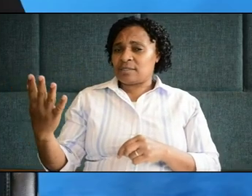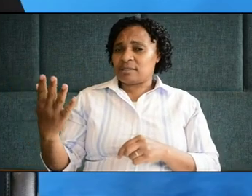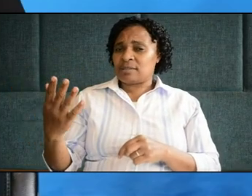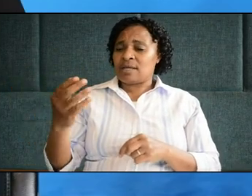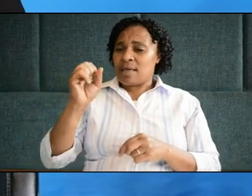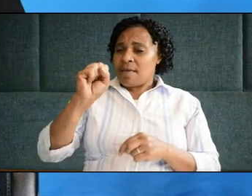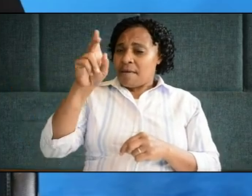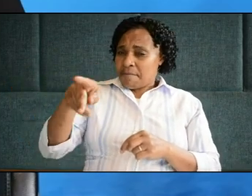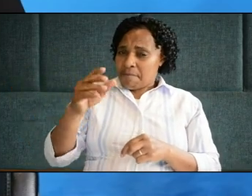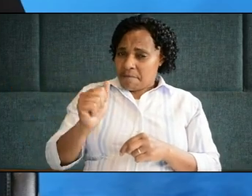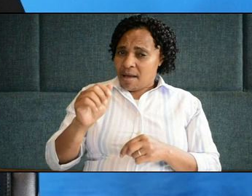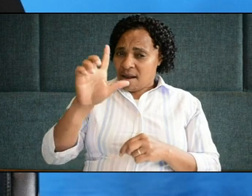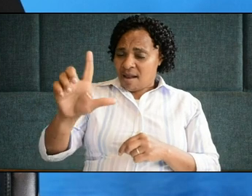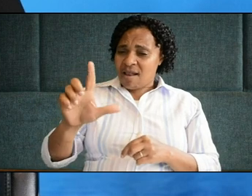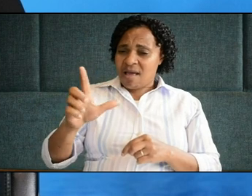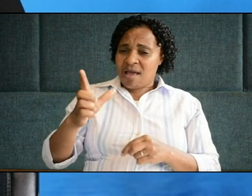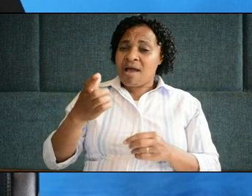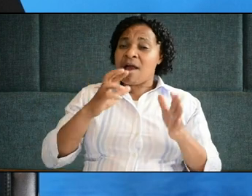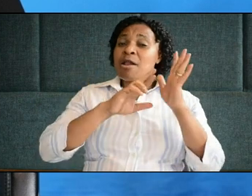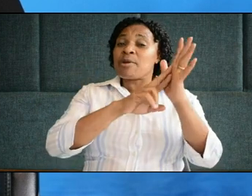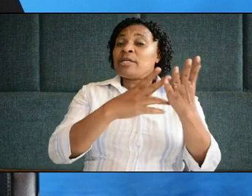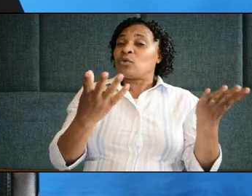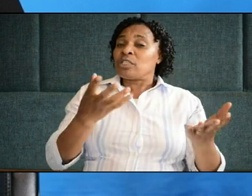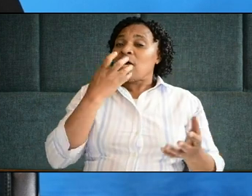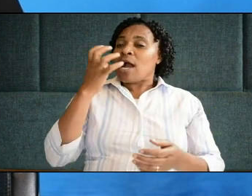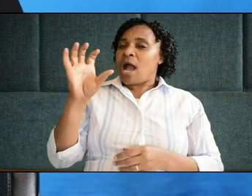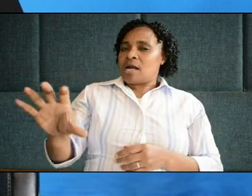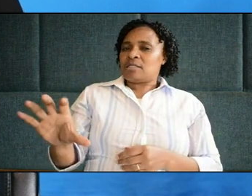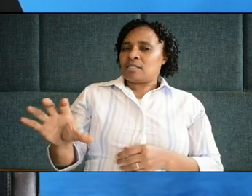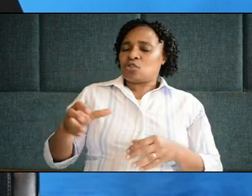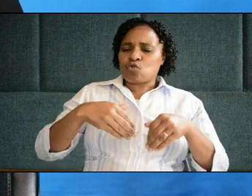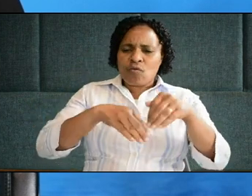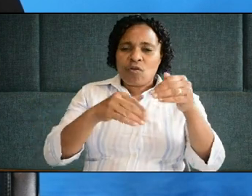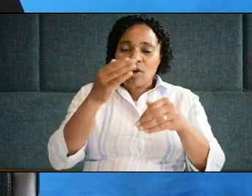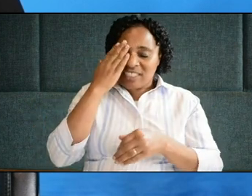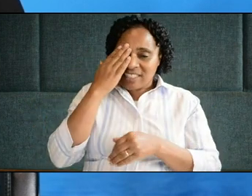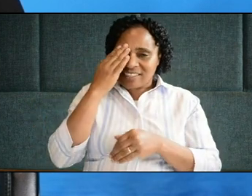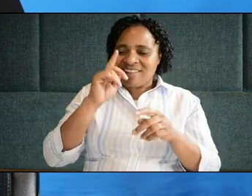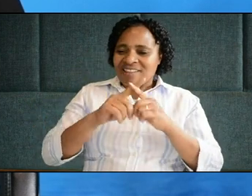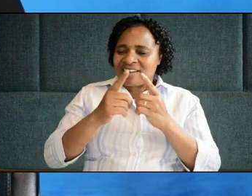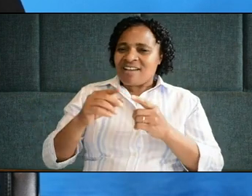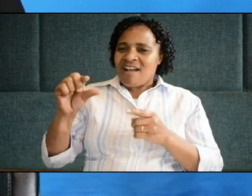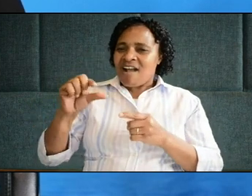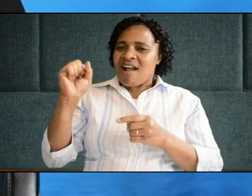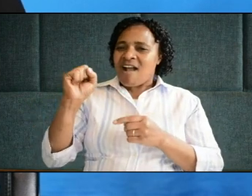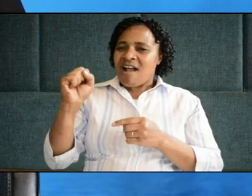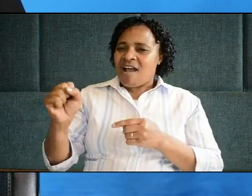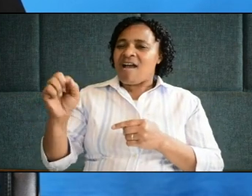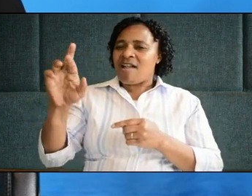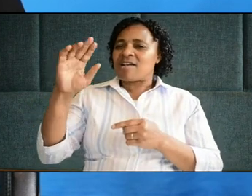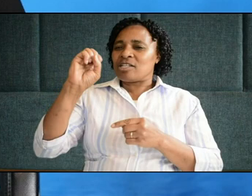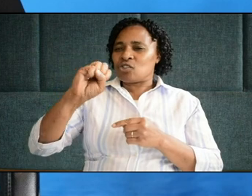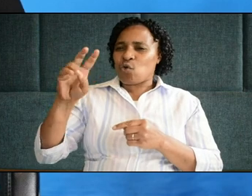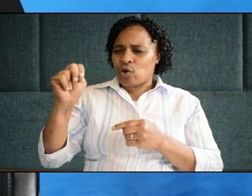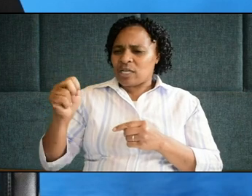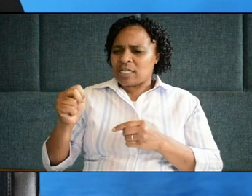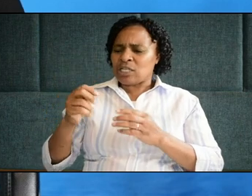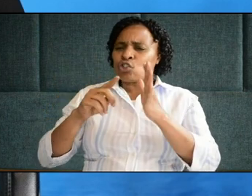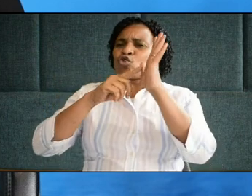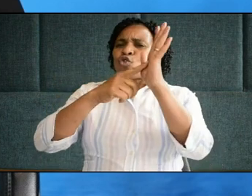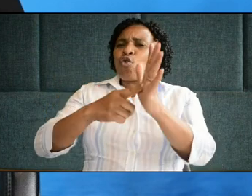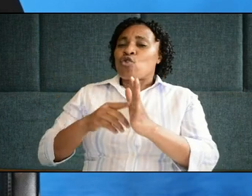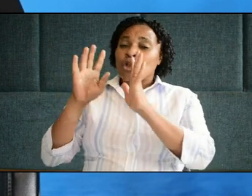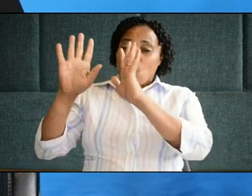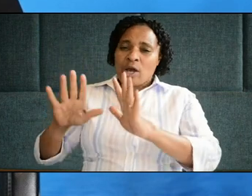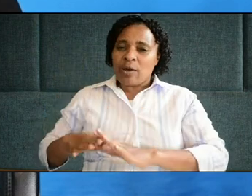Ebal would represent the curses that would follow Israel if they forsook God, and Gerizim demonstrated the wonderful blessings that